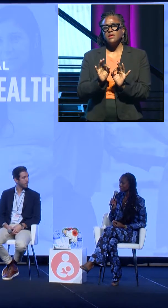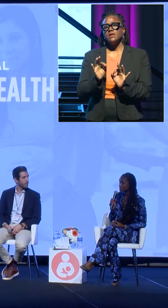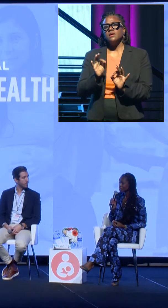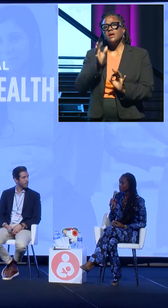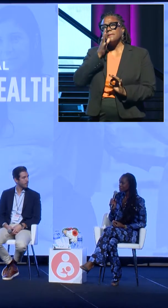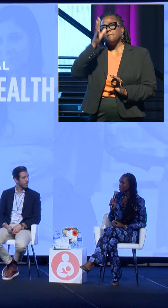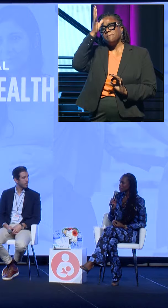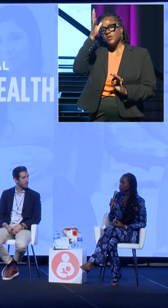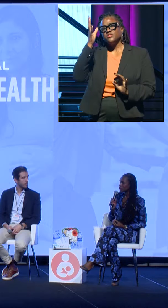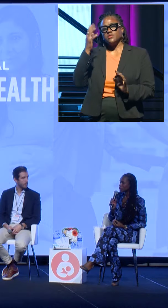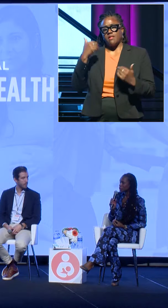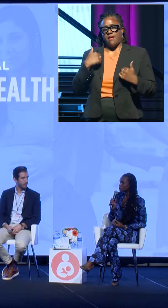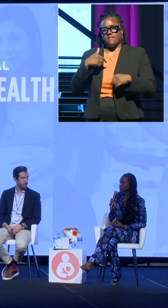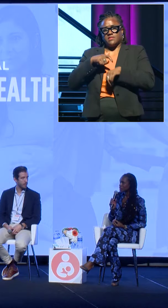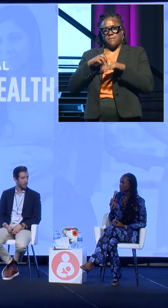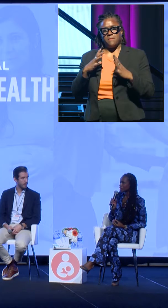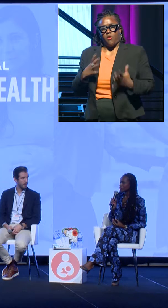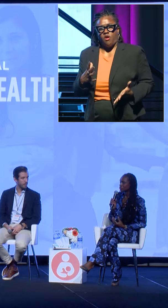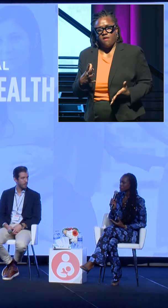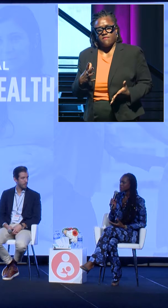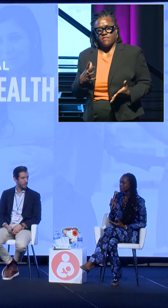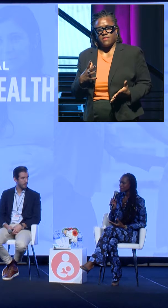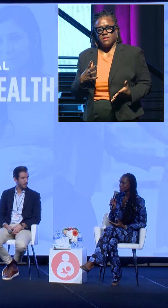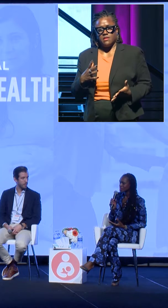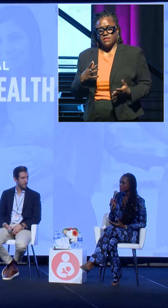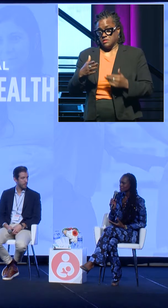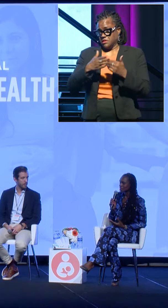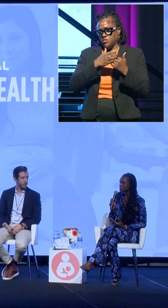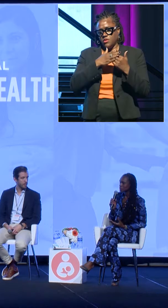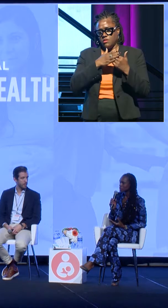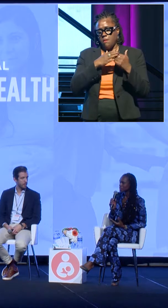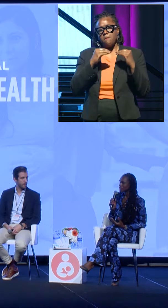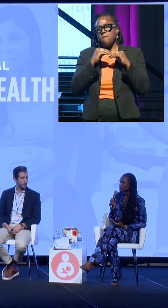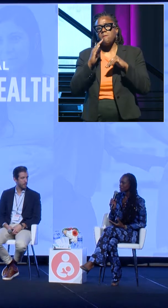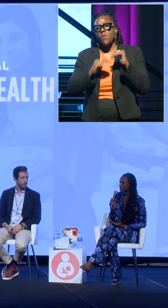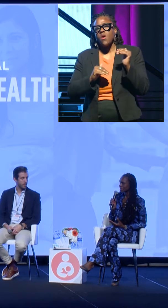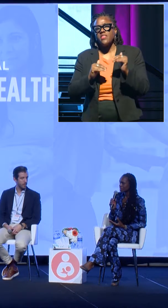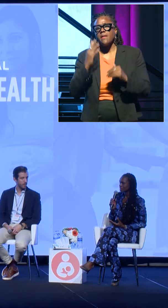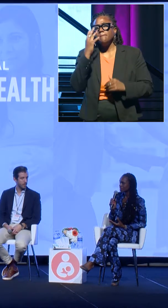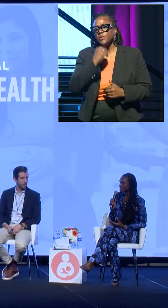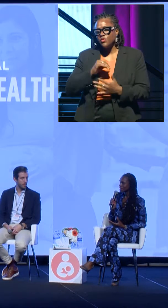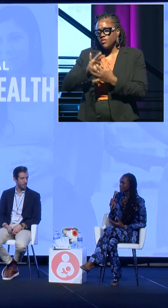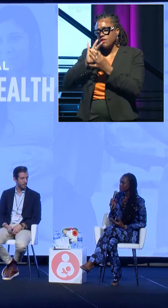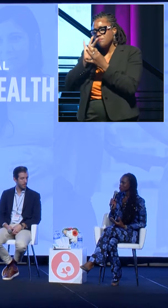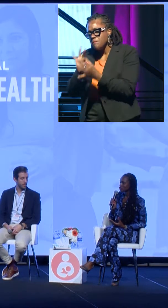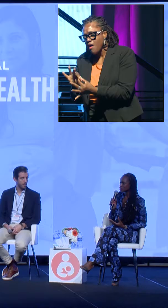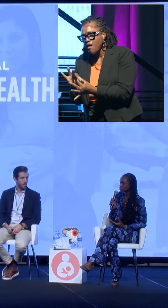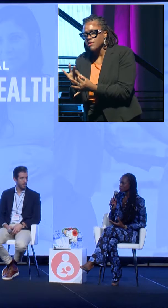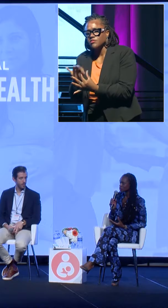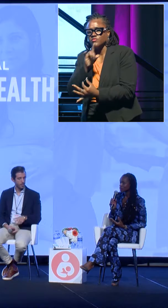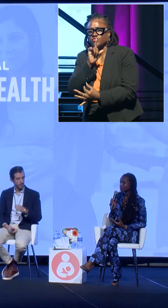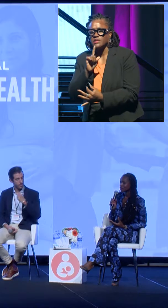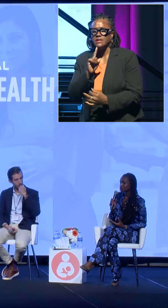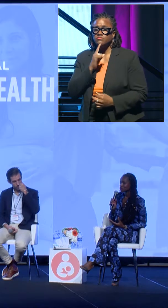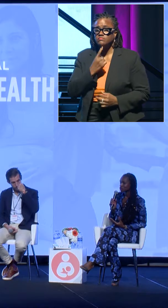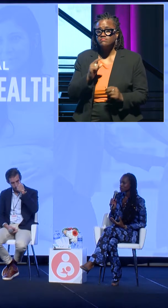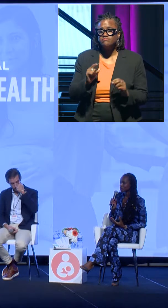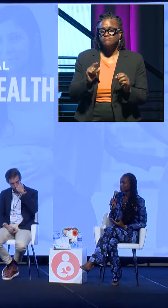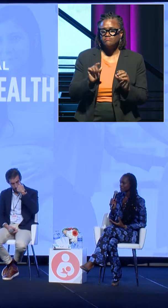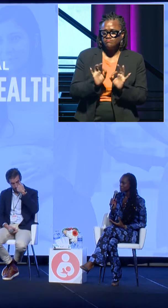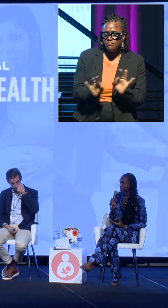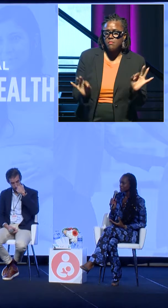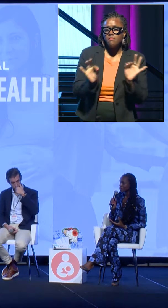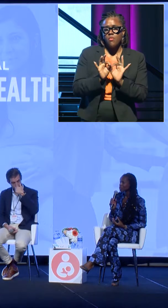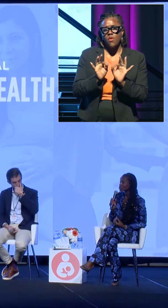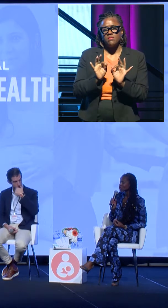parental leave. You know, beyond the beauty of the bonding, it is critical and foundational for